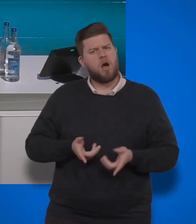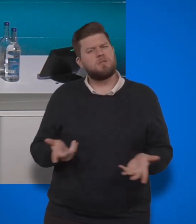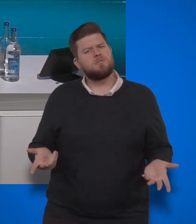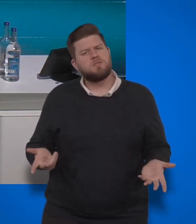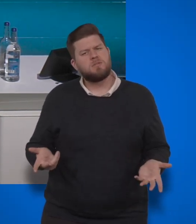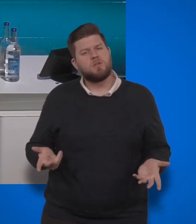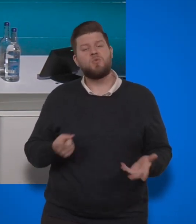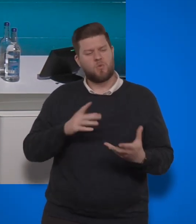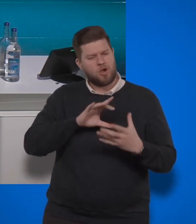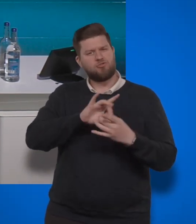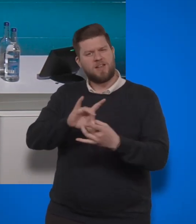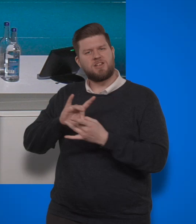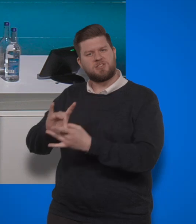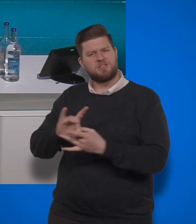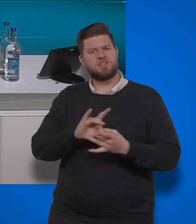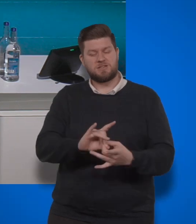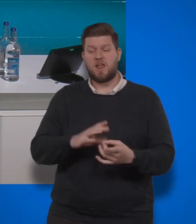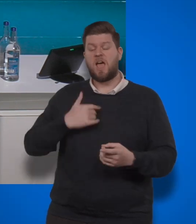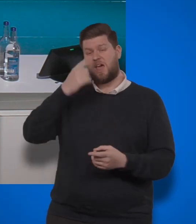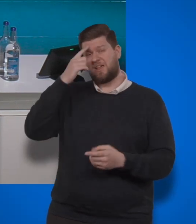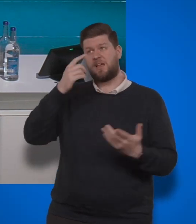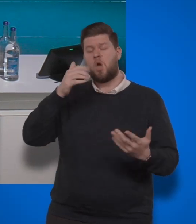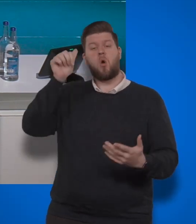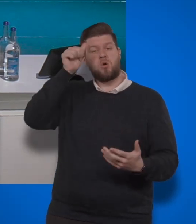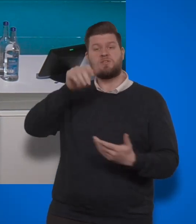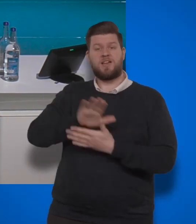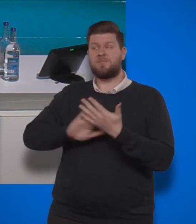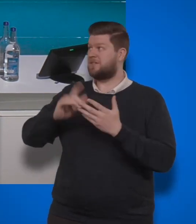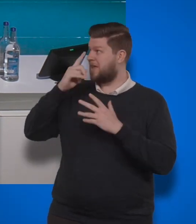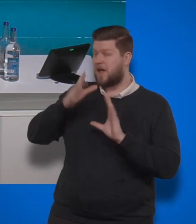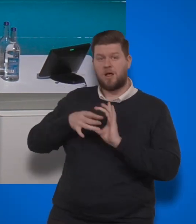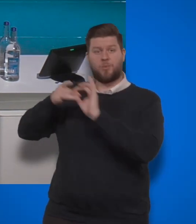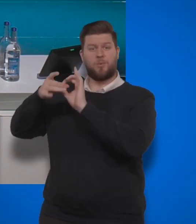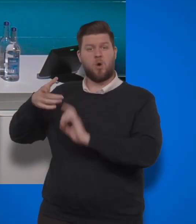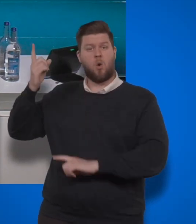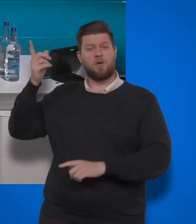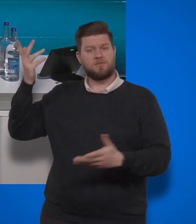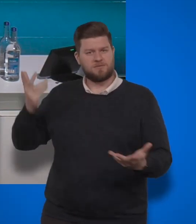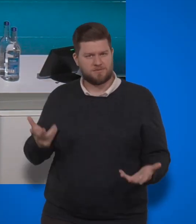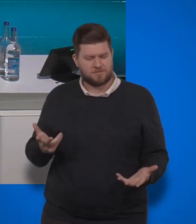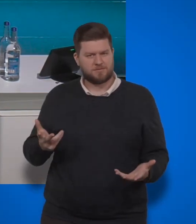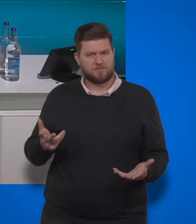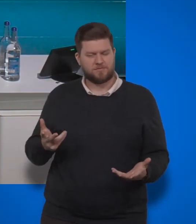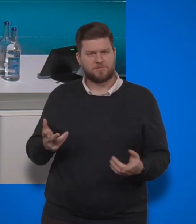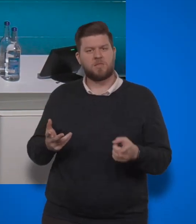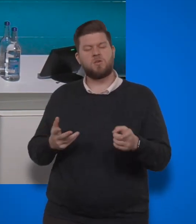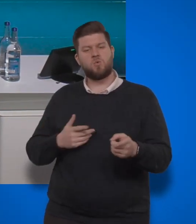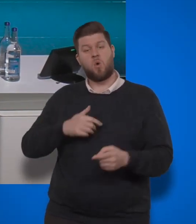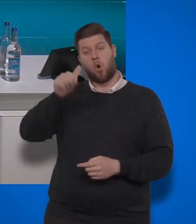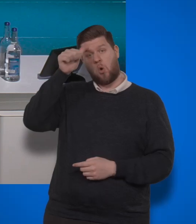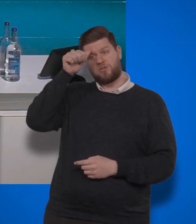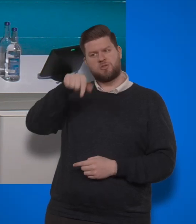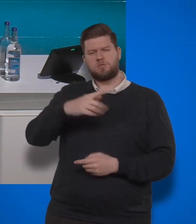relation, and ultimately I think it's consciousness which allows relation to God. And so consciousness is a central